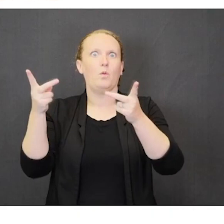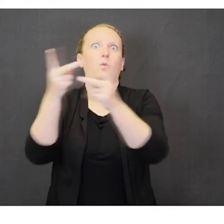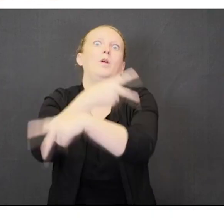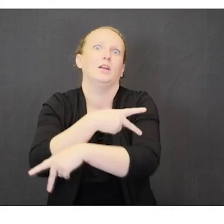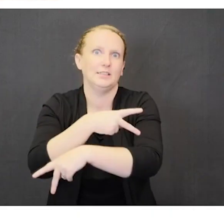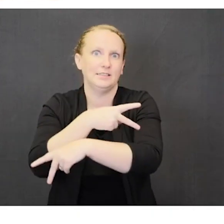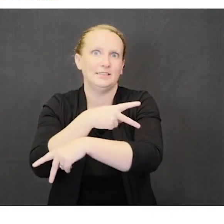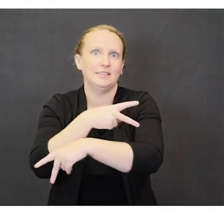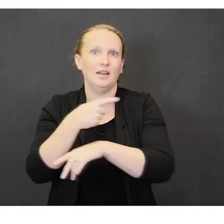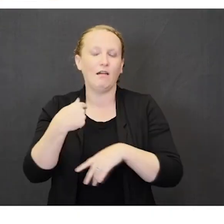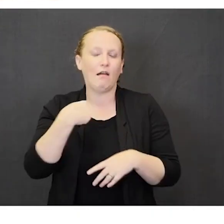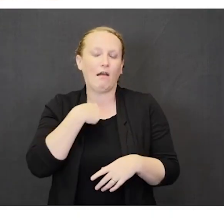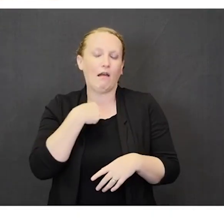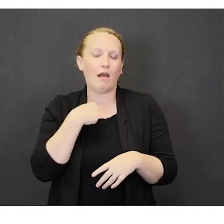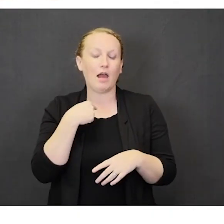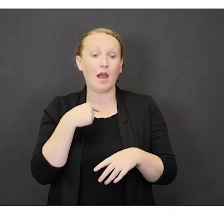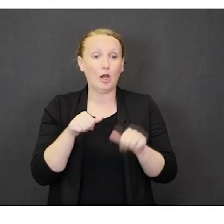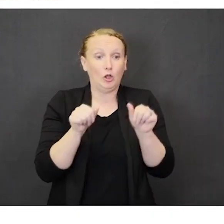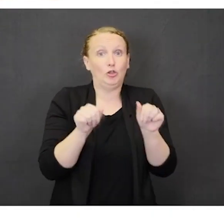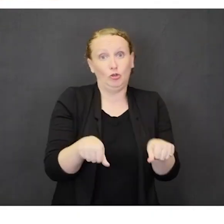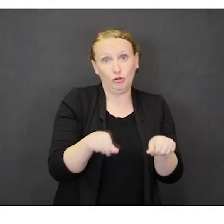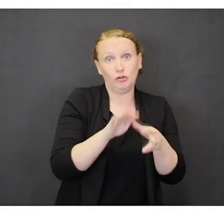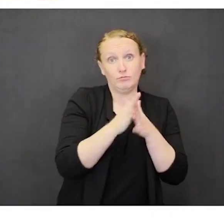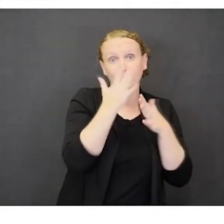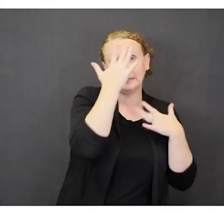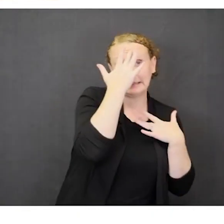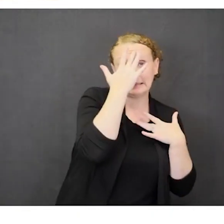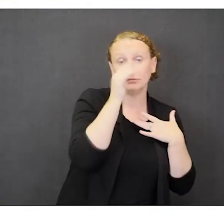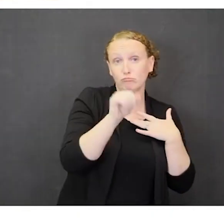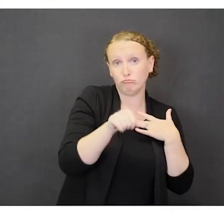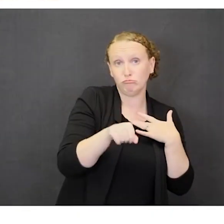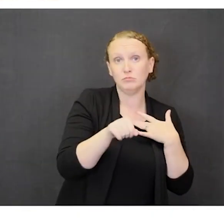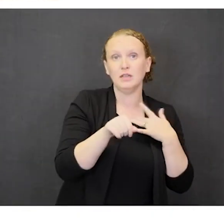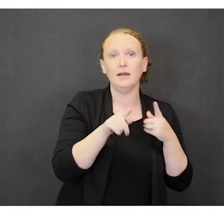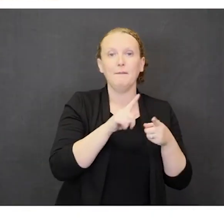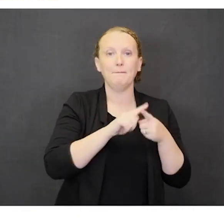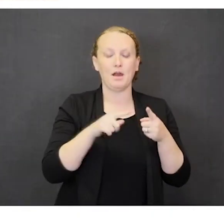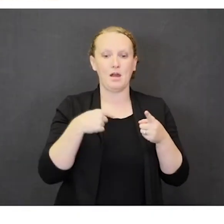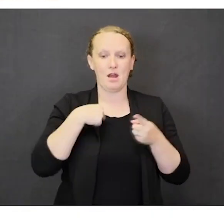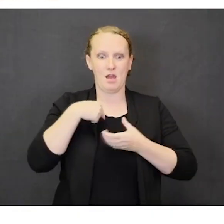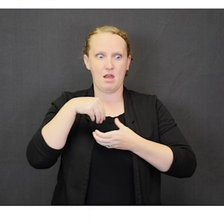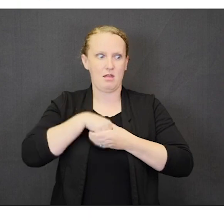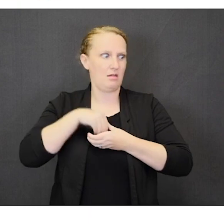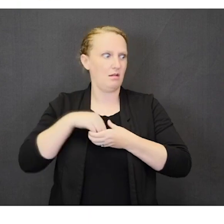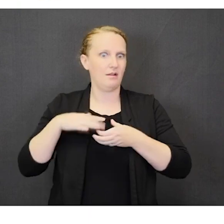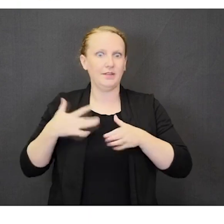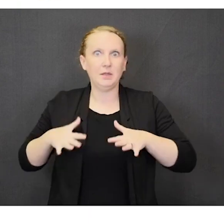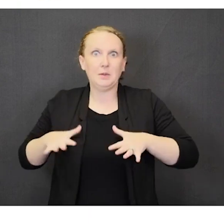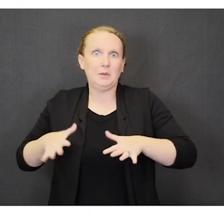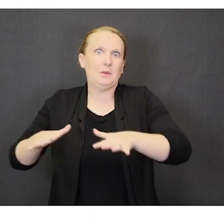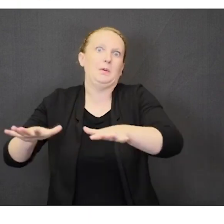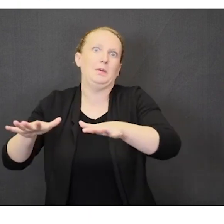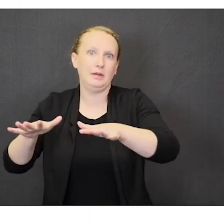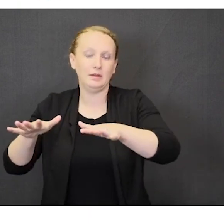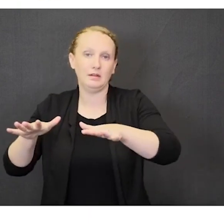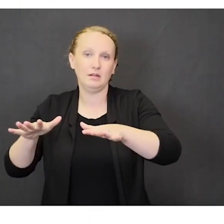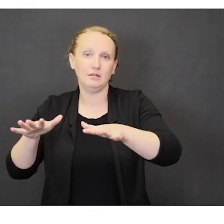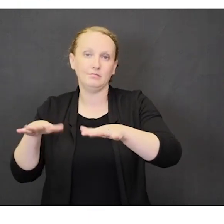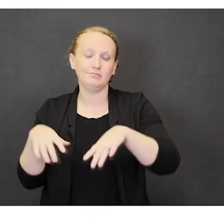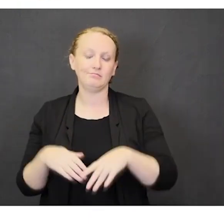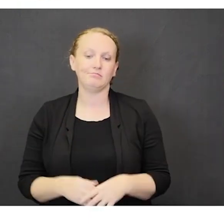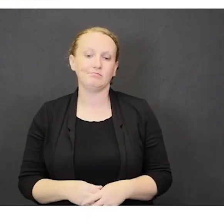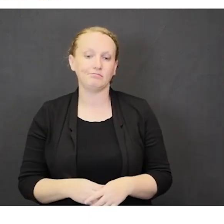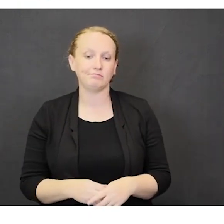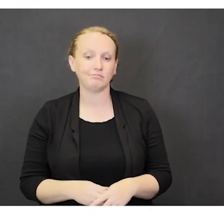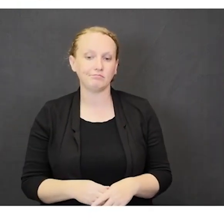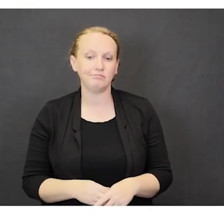the thought, oh, I'm going to get sick or I could get sick, actually creating a sense of anxiety in our